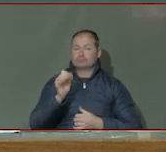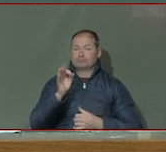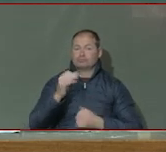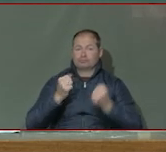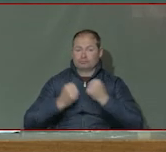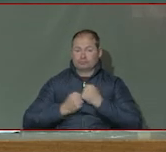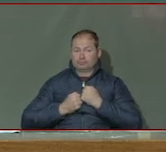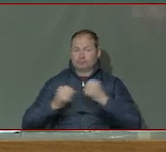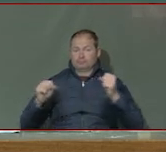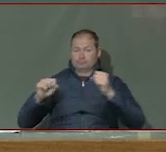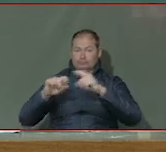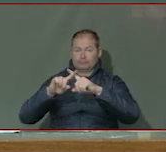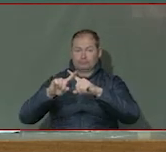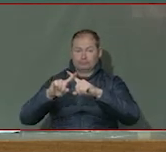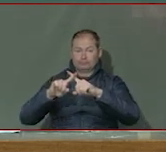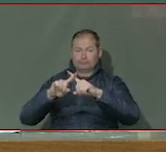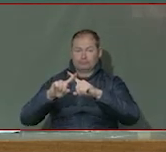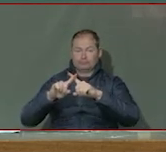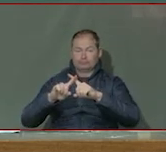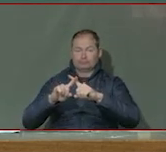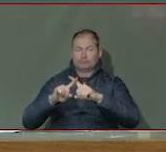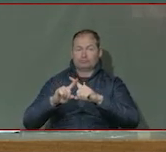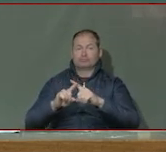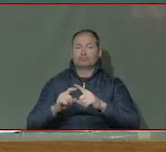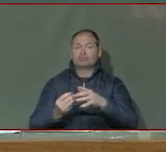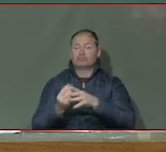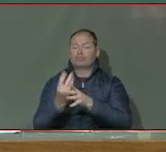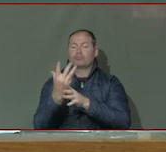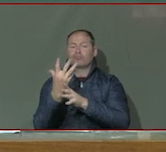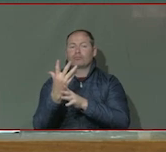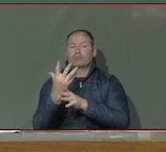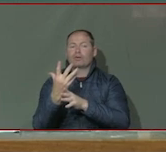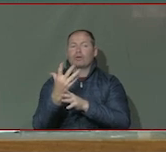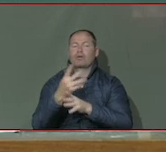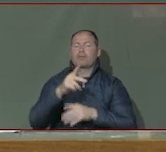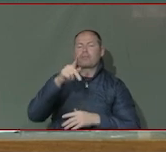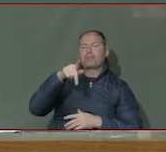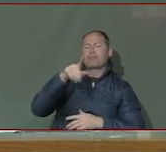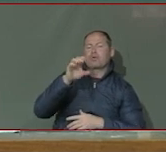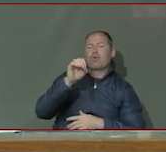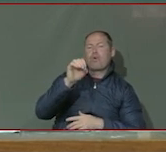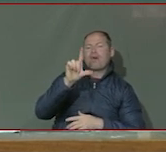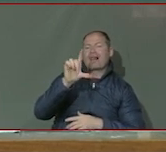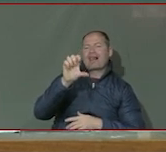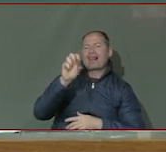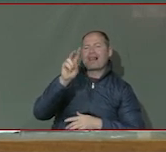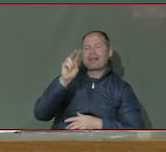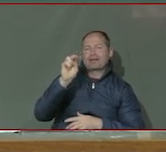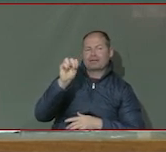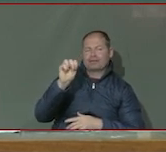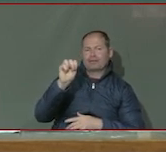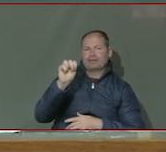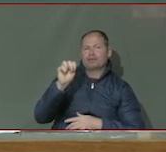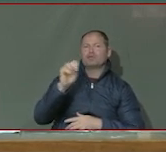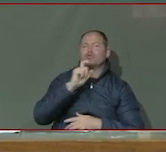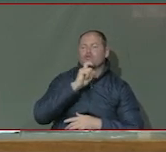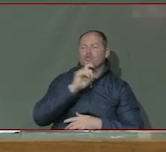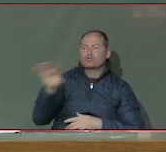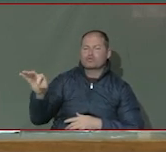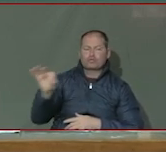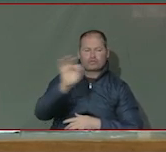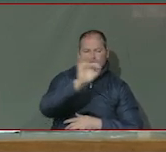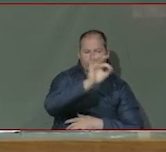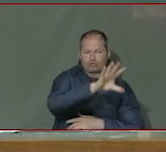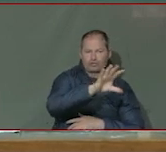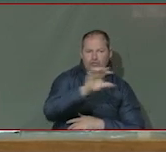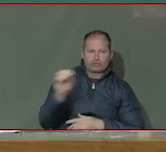are crossed. And by the way, plants, we take pollen from the one plant to the flower of the other. That's how we pollinate